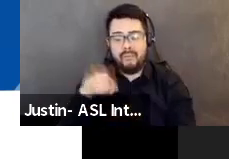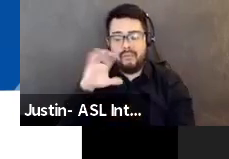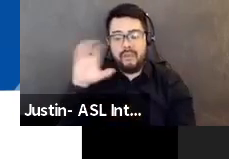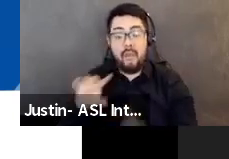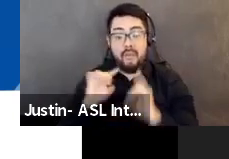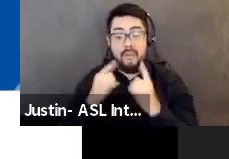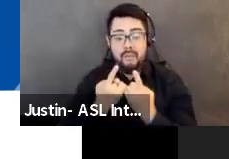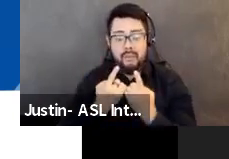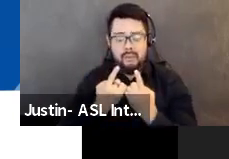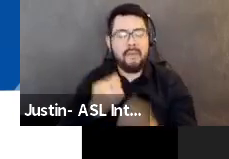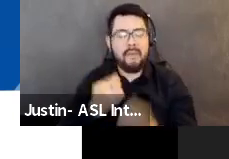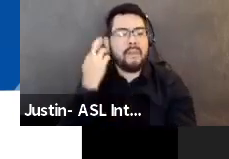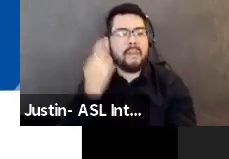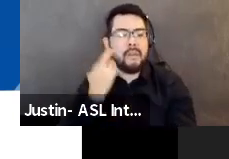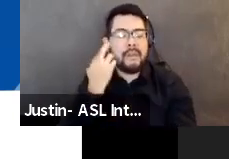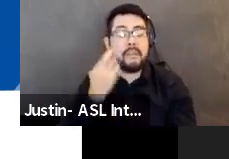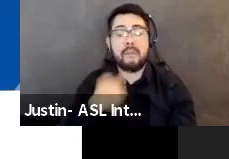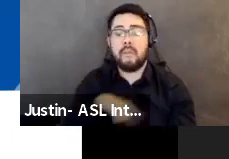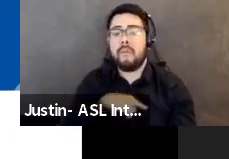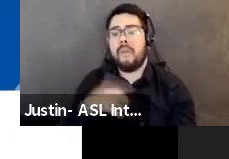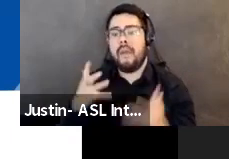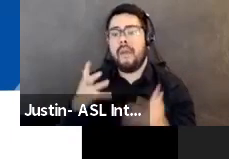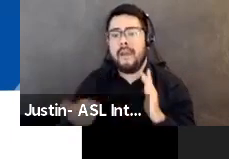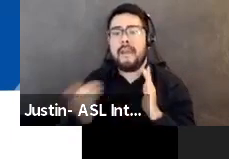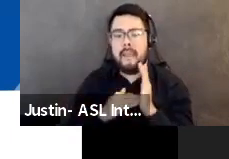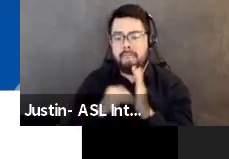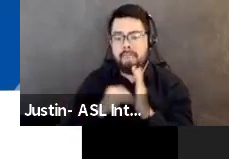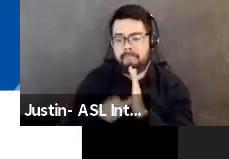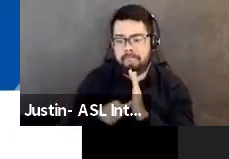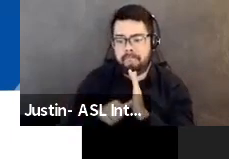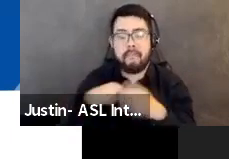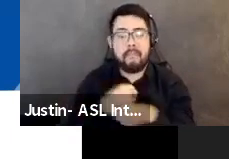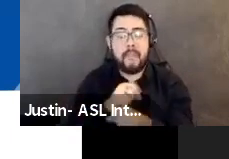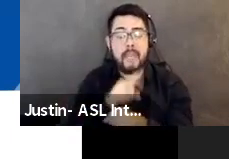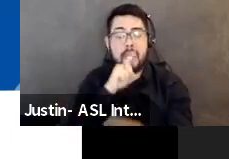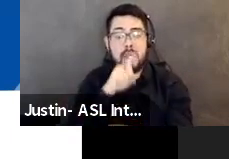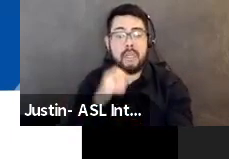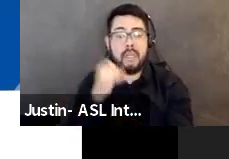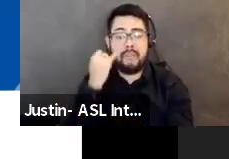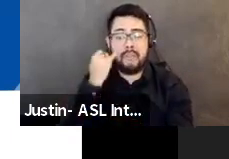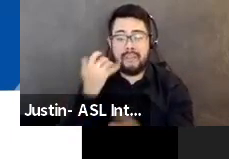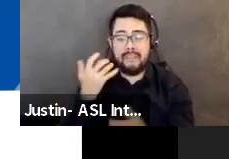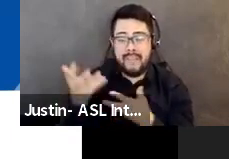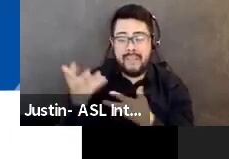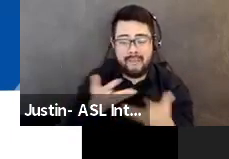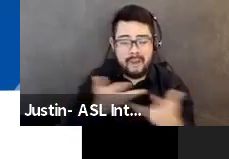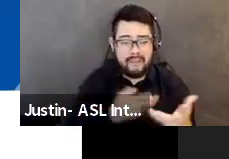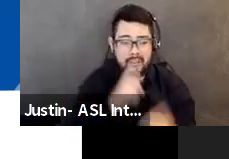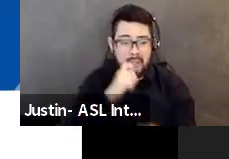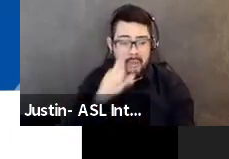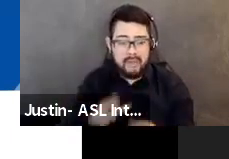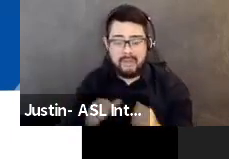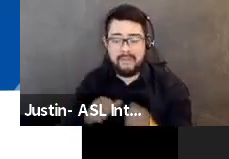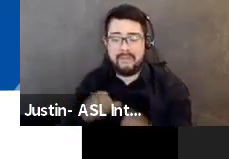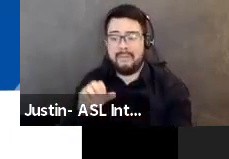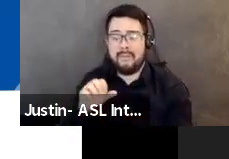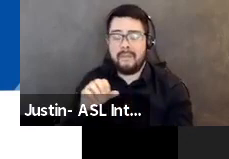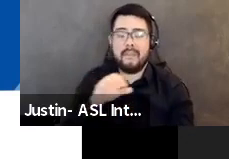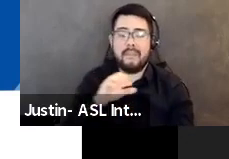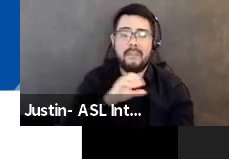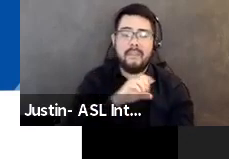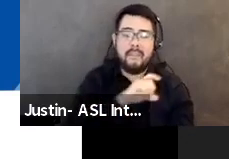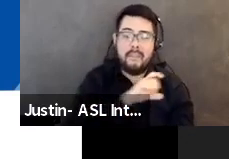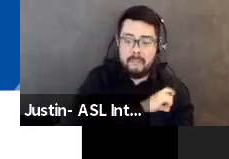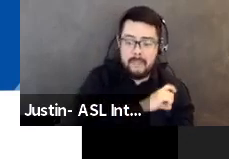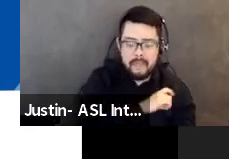because we want to make sure again that we are minimizing those unnecessary interactions and again looking at our supports for